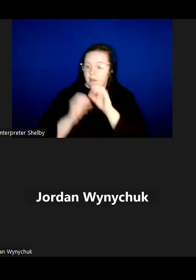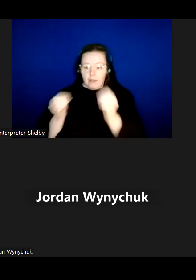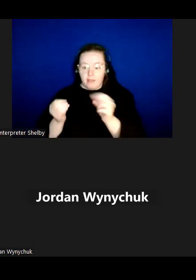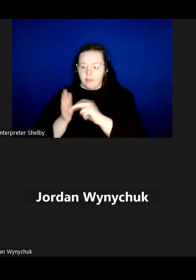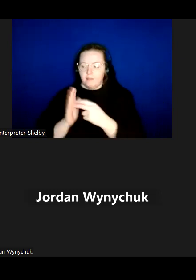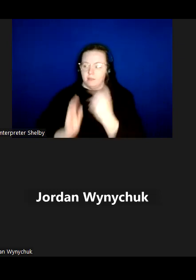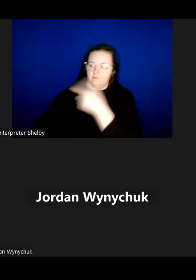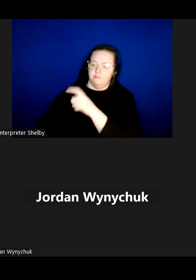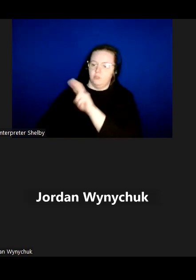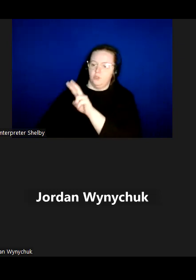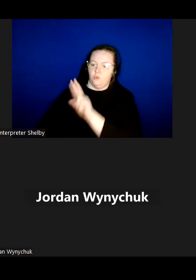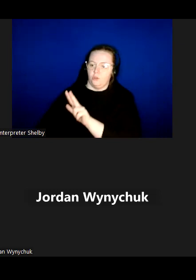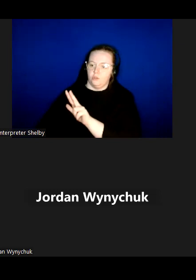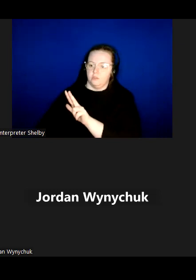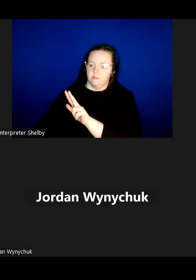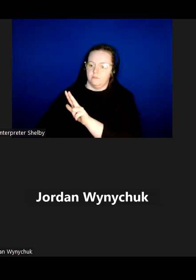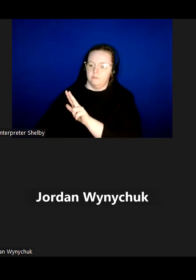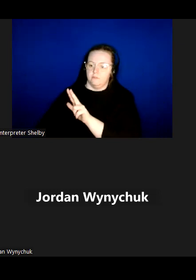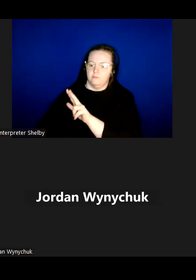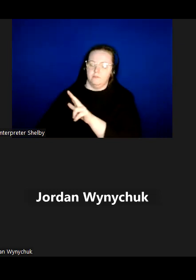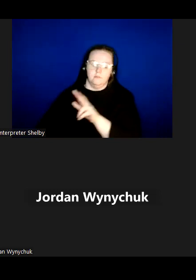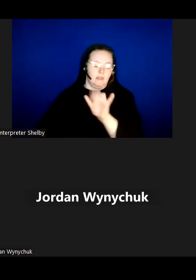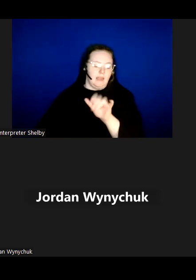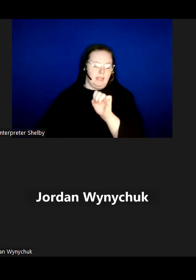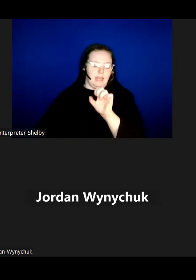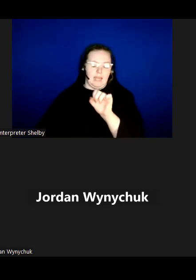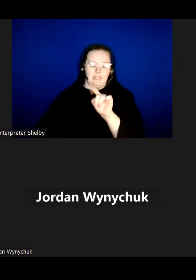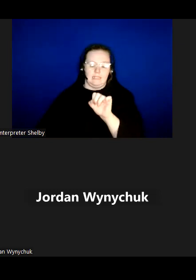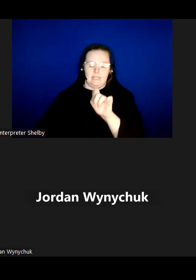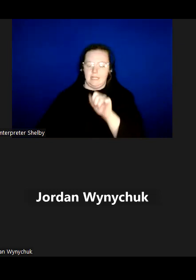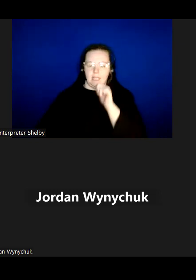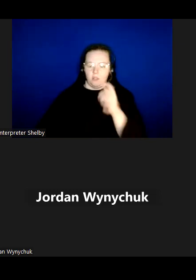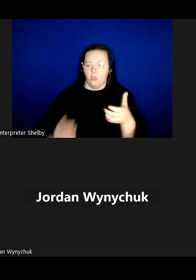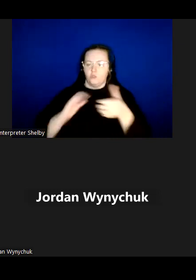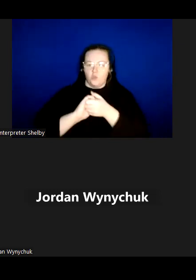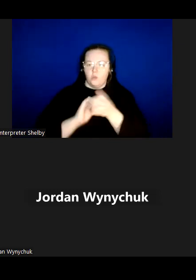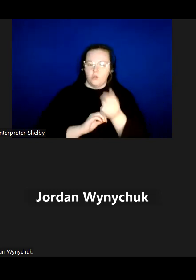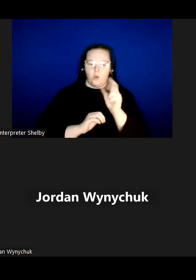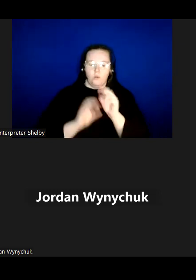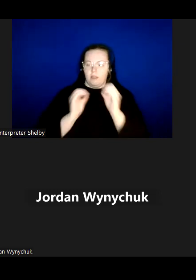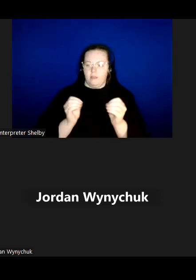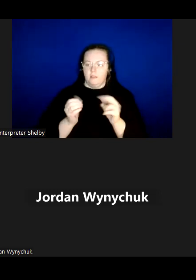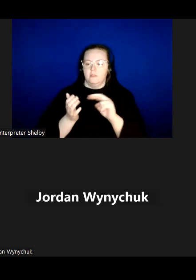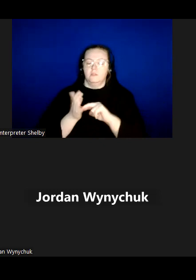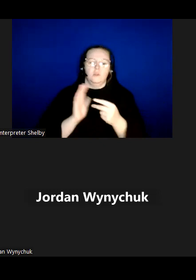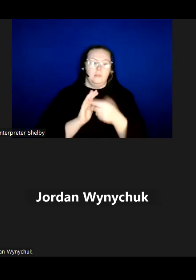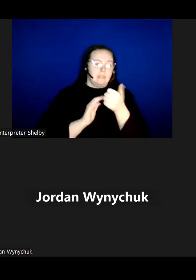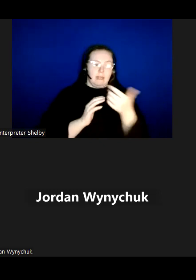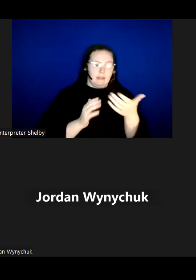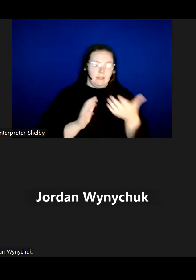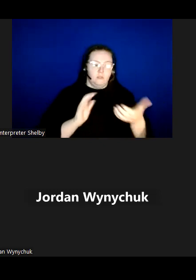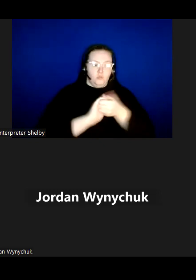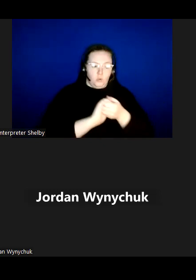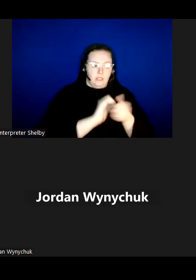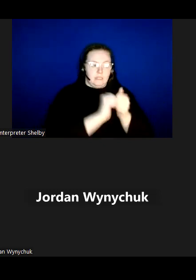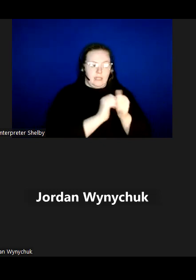estate. Now, the estate is not anything owned jointly. It's whatever is not owned jointly. Okay, so anything owned jointly, they wouldn't have that same right.